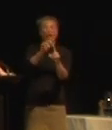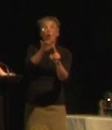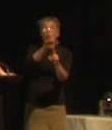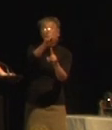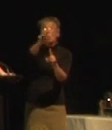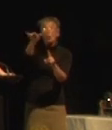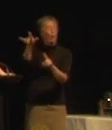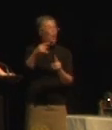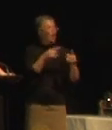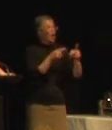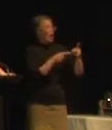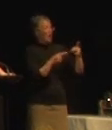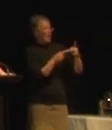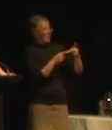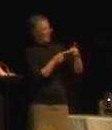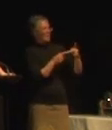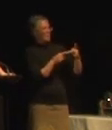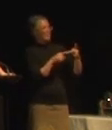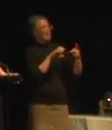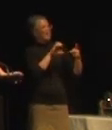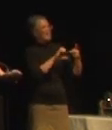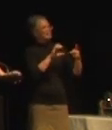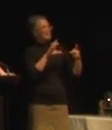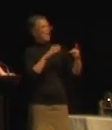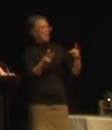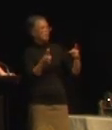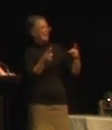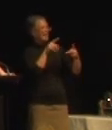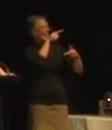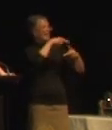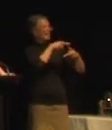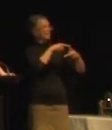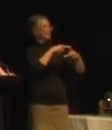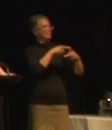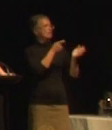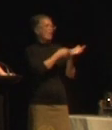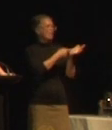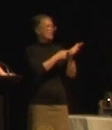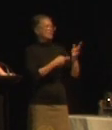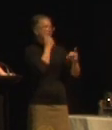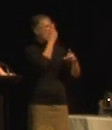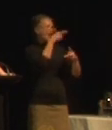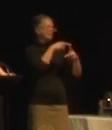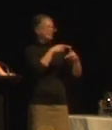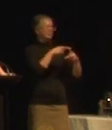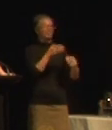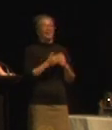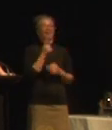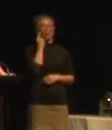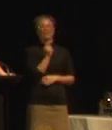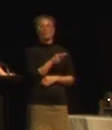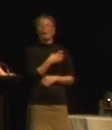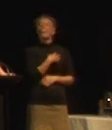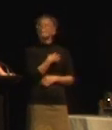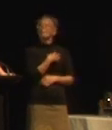who's even more well covered on Wikipedia, and that is the physicist Rutherford, right? I did not think of that guy.